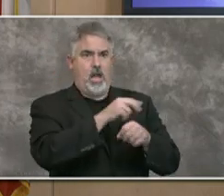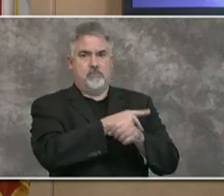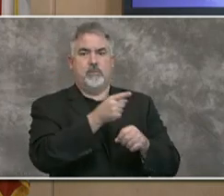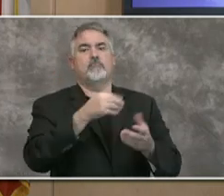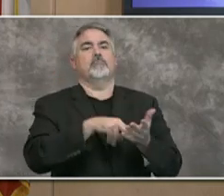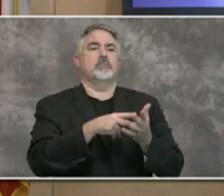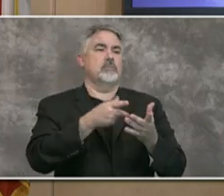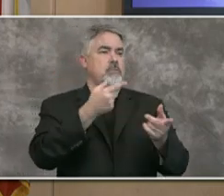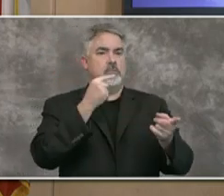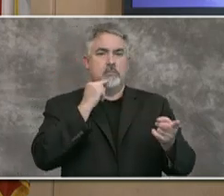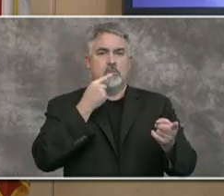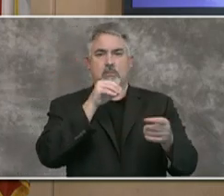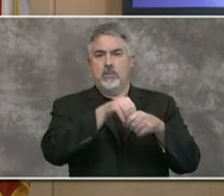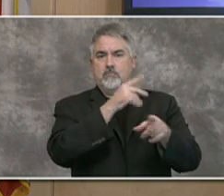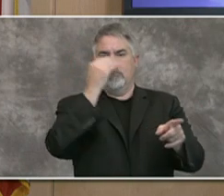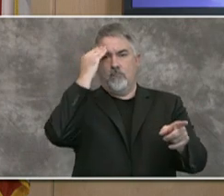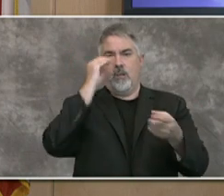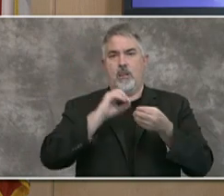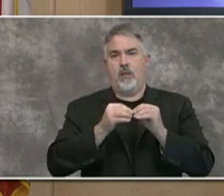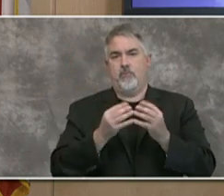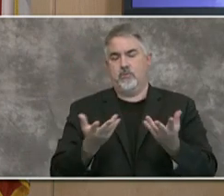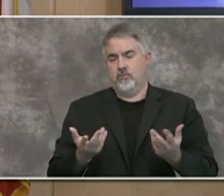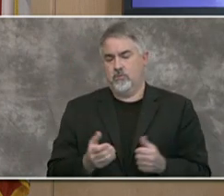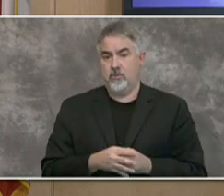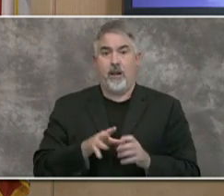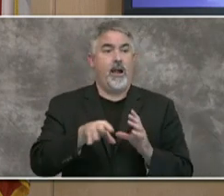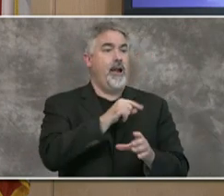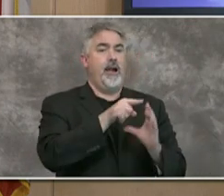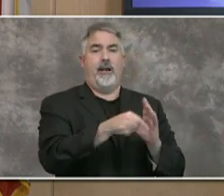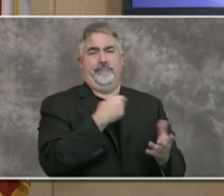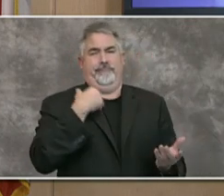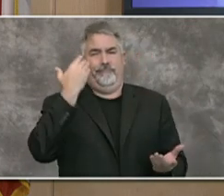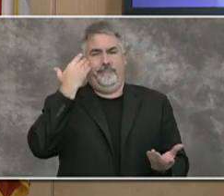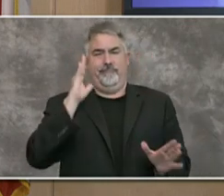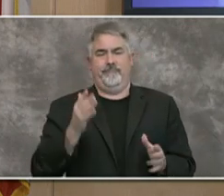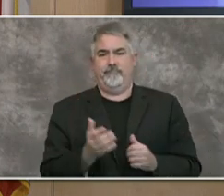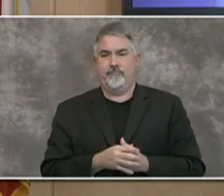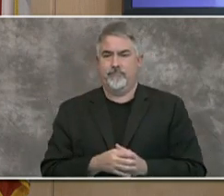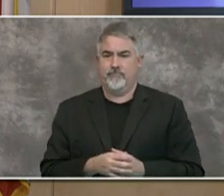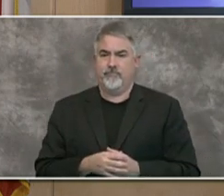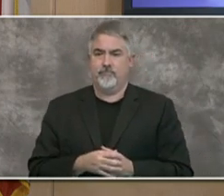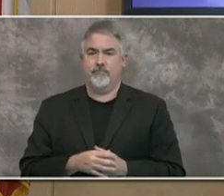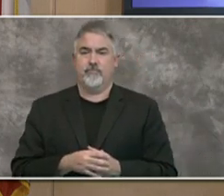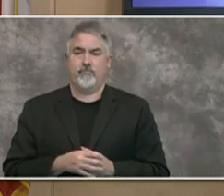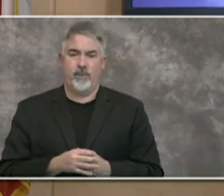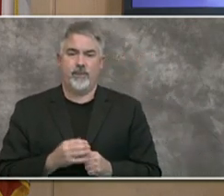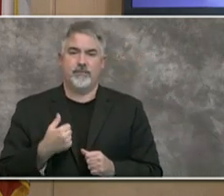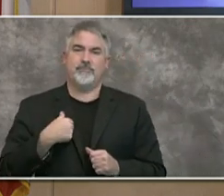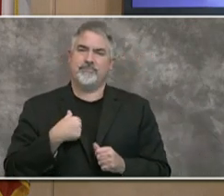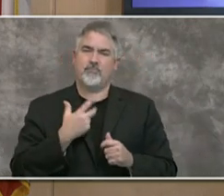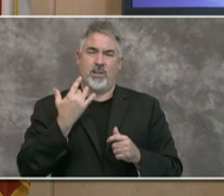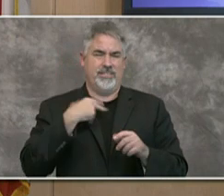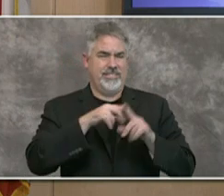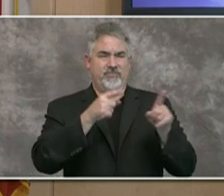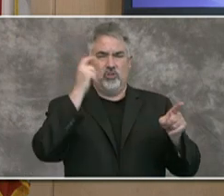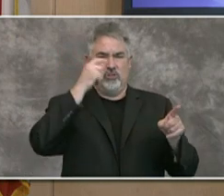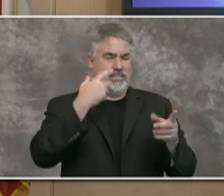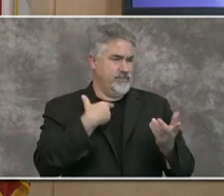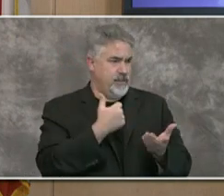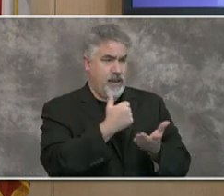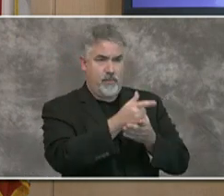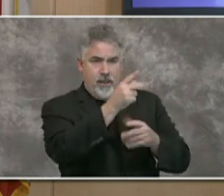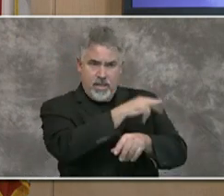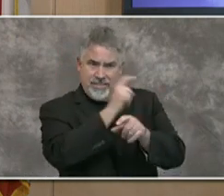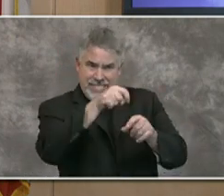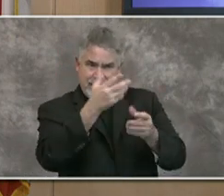of their needs might be different, and again, we follow the supply needs as a separate issue. And we in epidemiology,